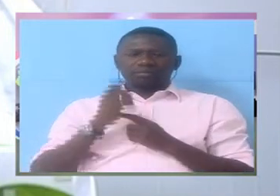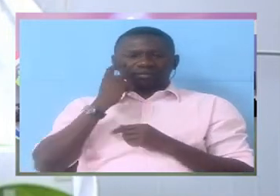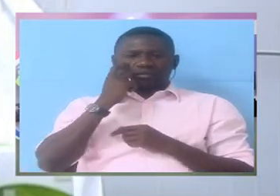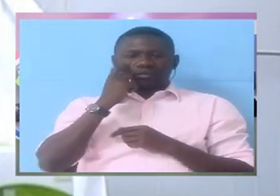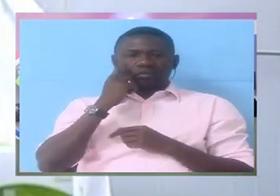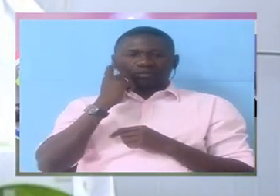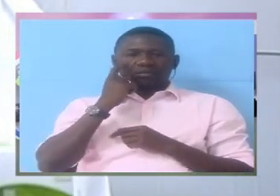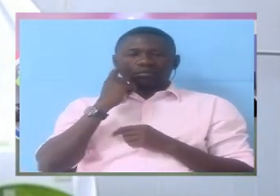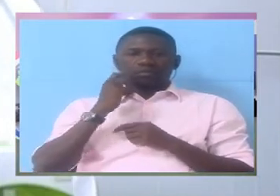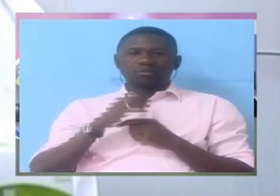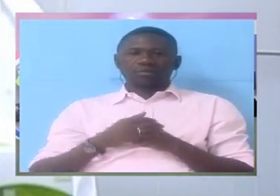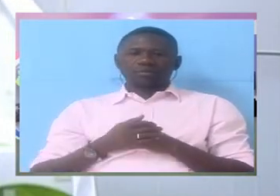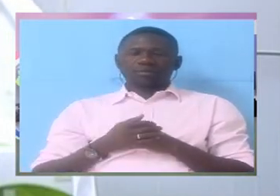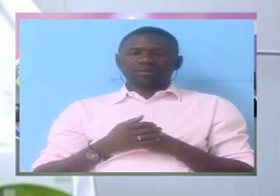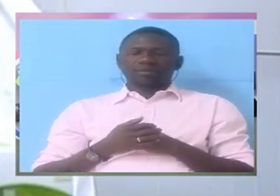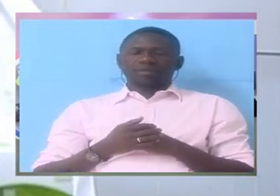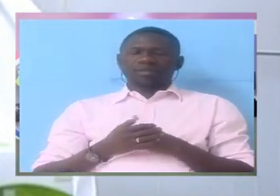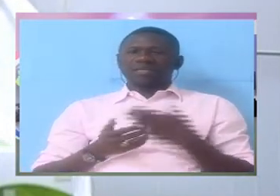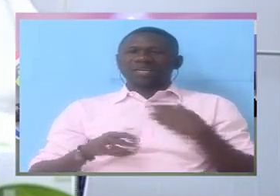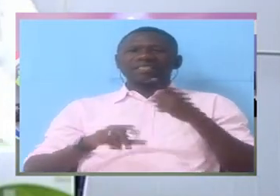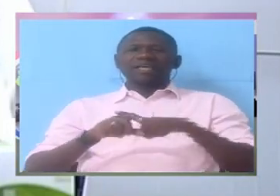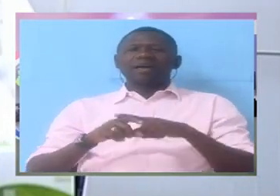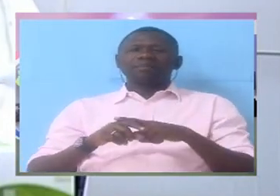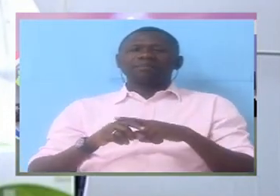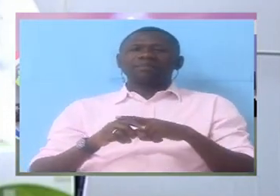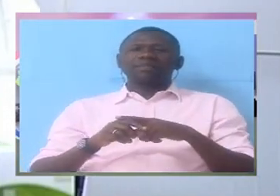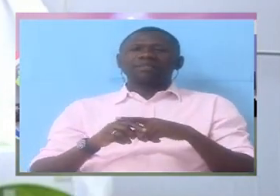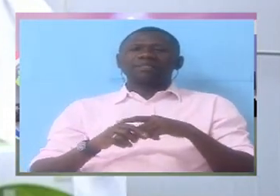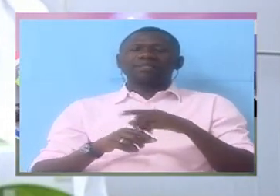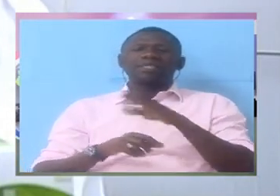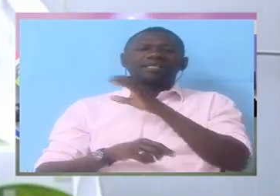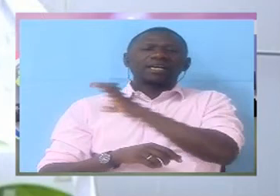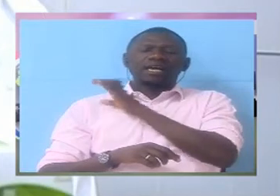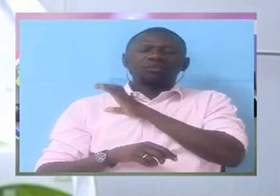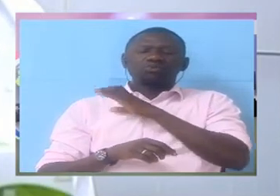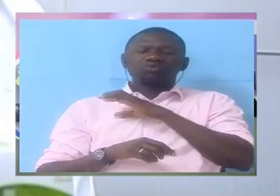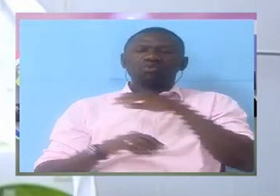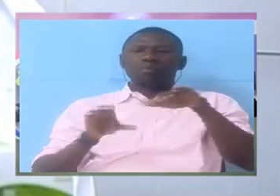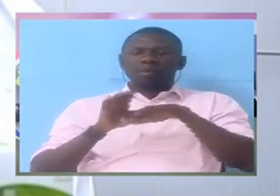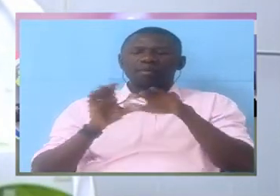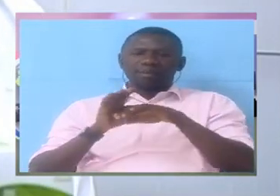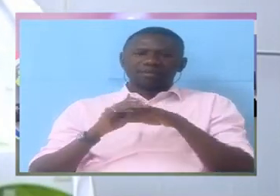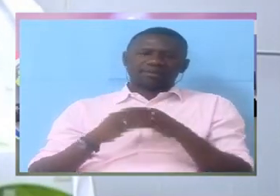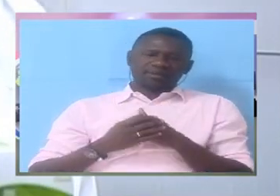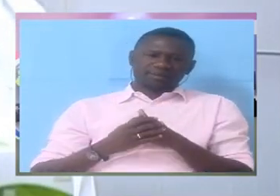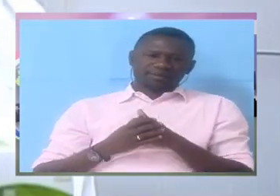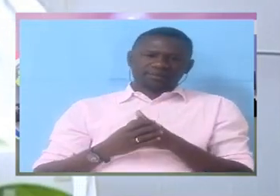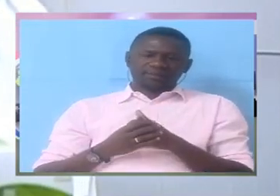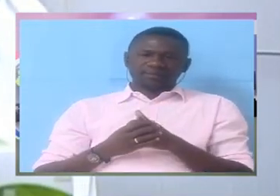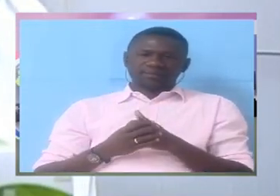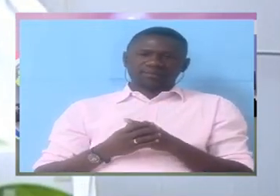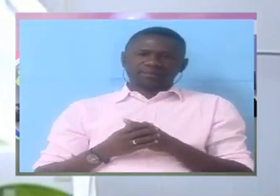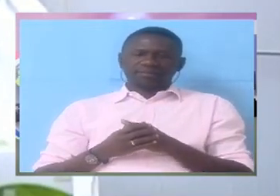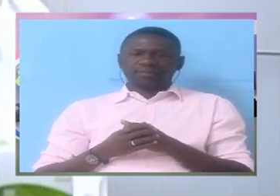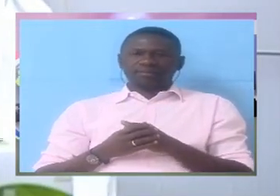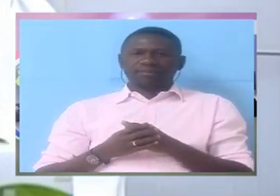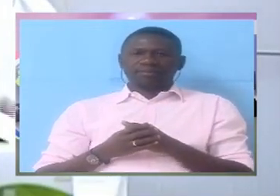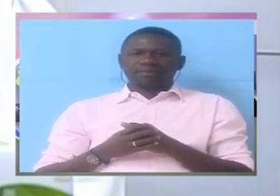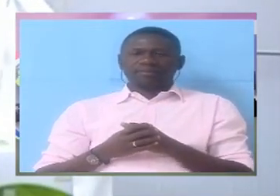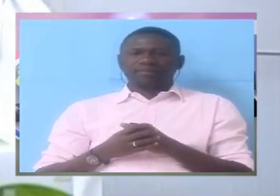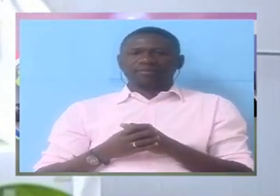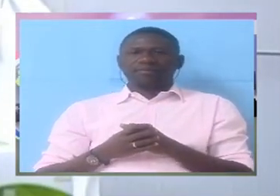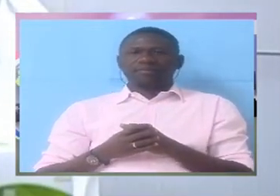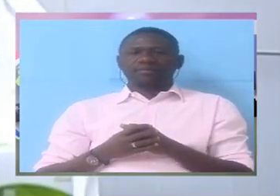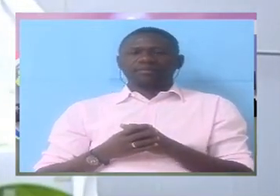the Supreme Council. La Council nyatonko Supreme Council wale okankula roke. Yeah. So when I